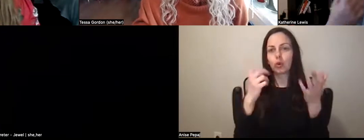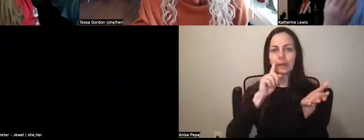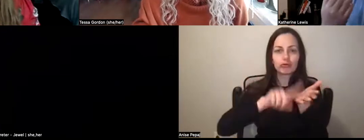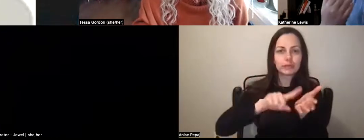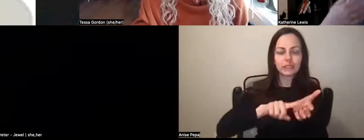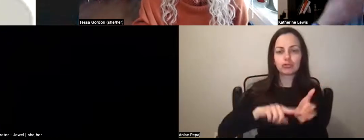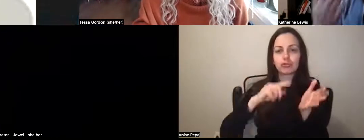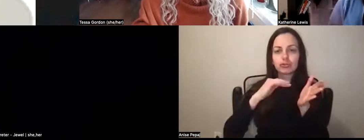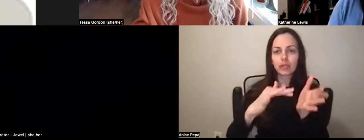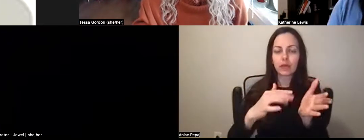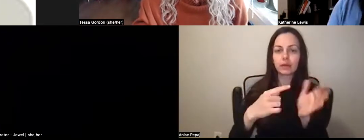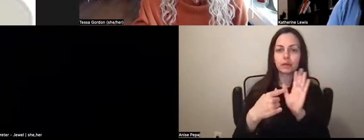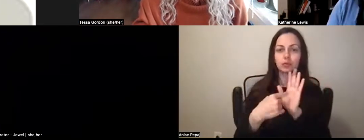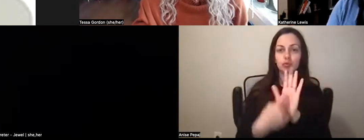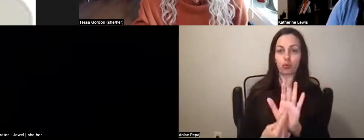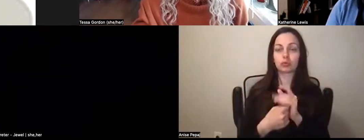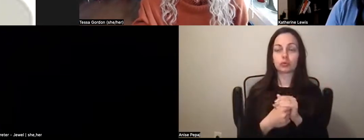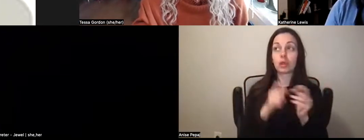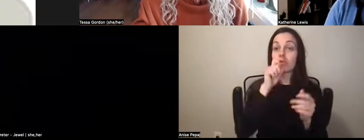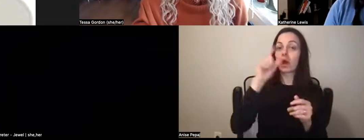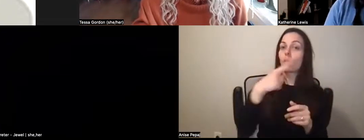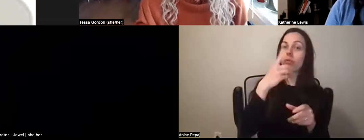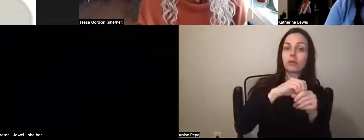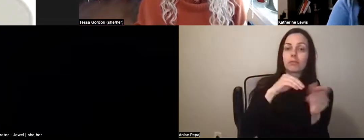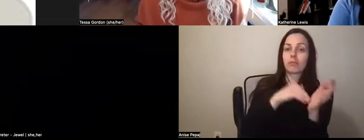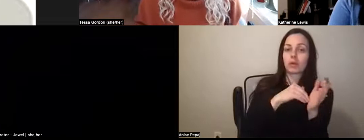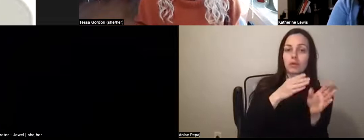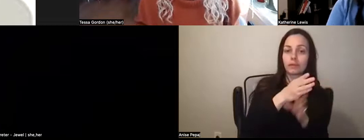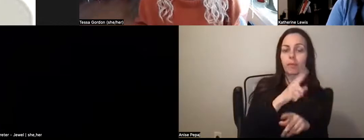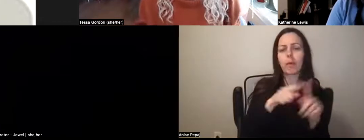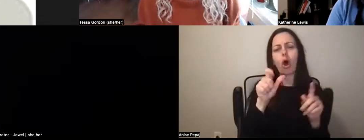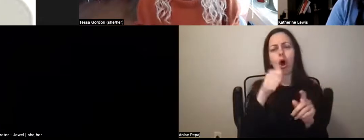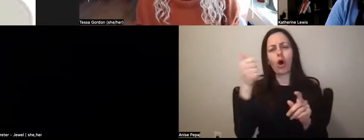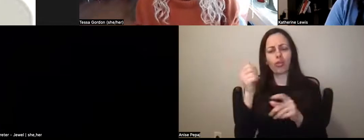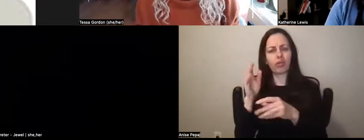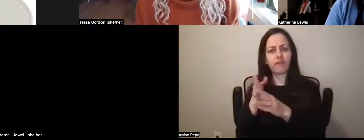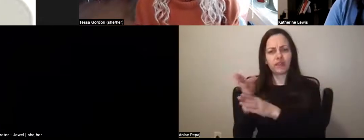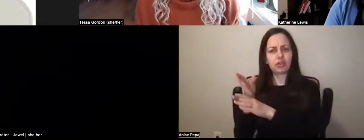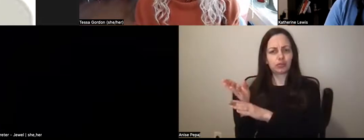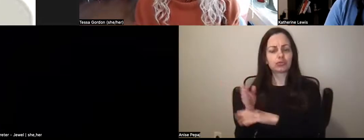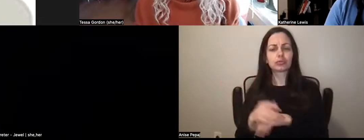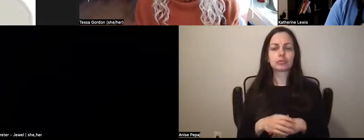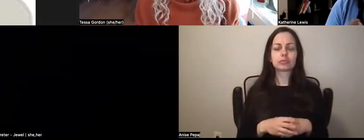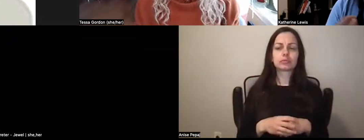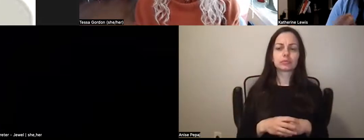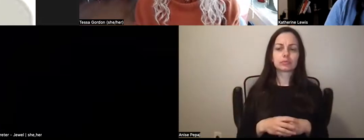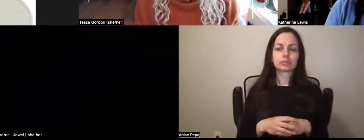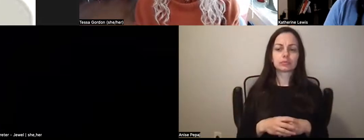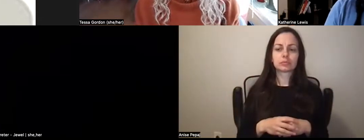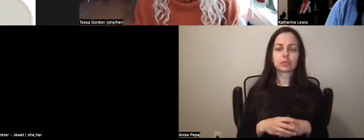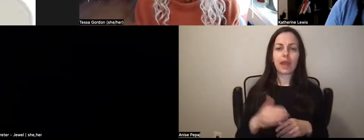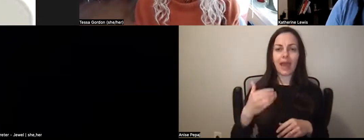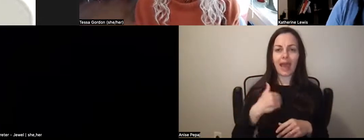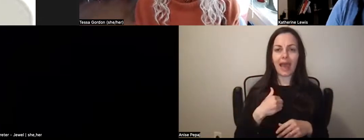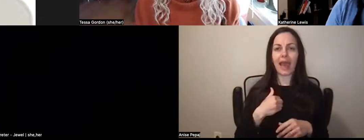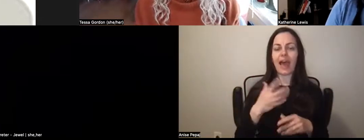that not only in the medical field, but in many institutional places, there is